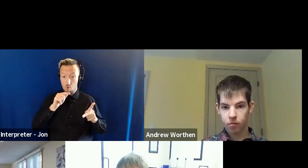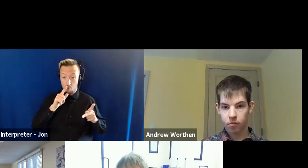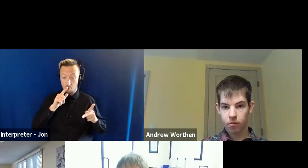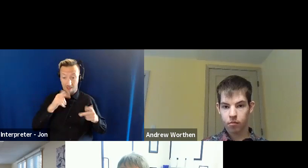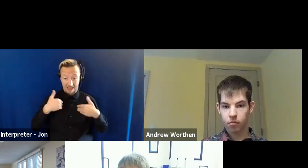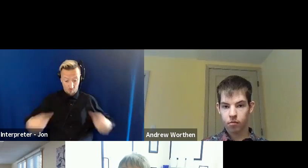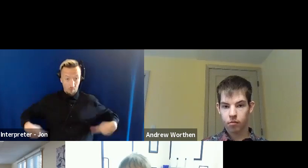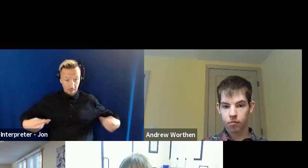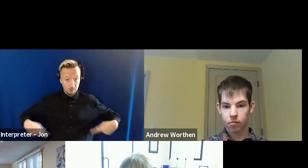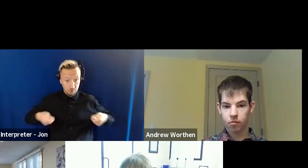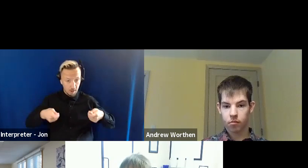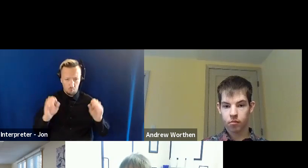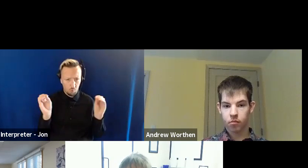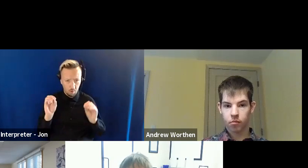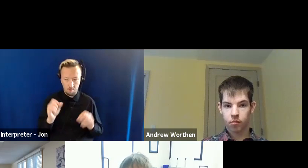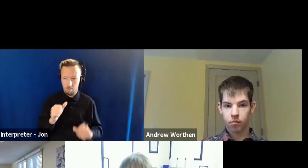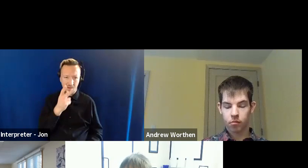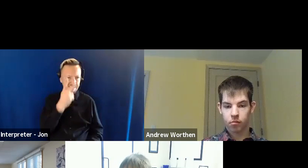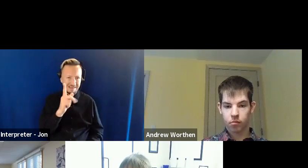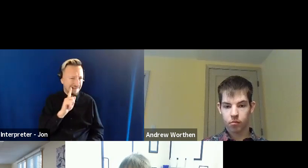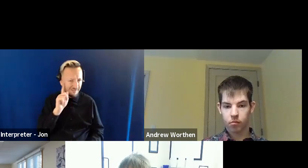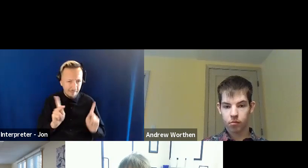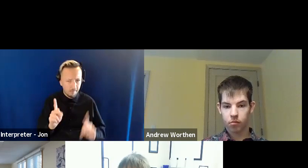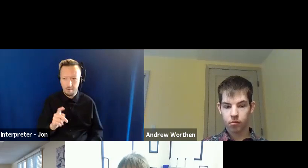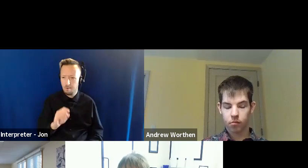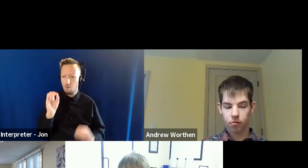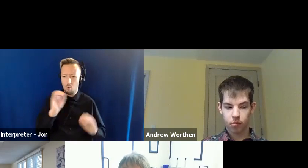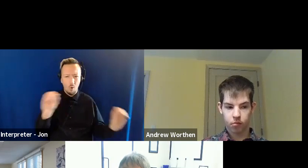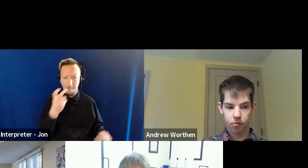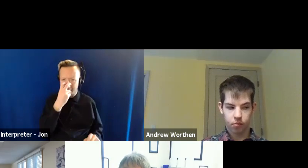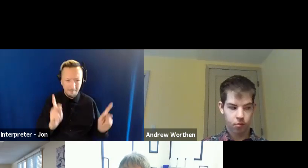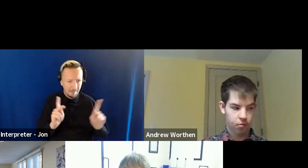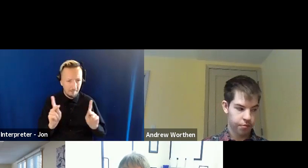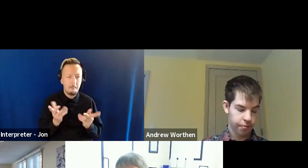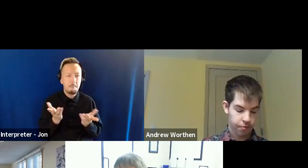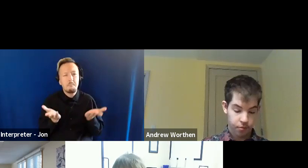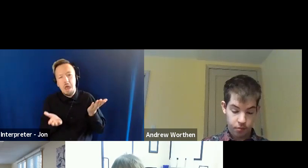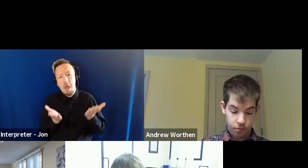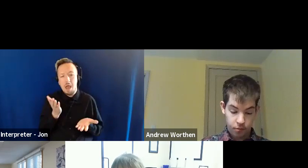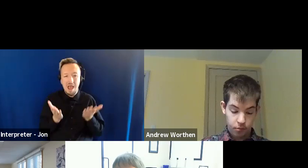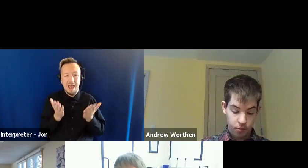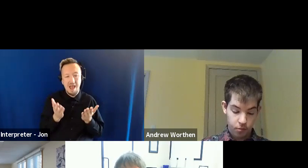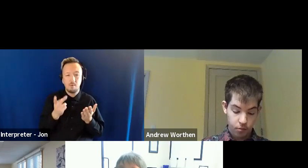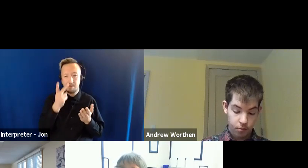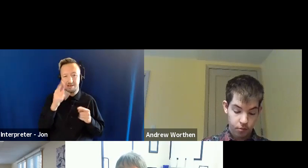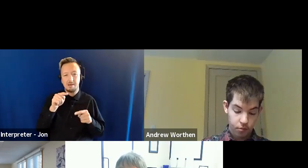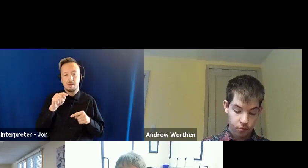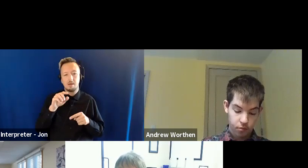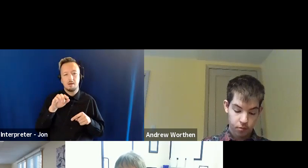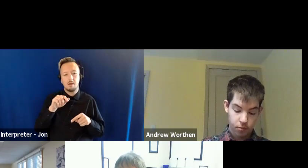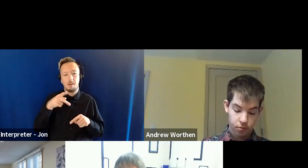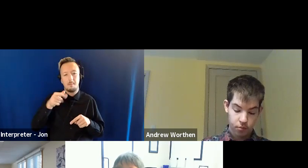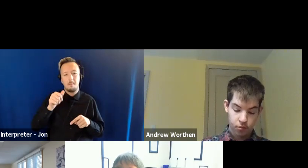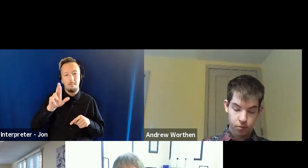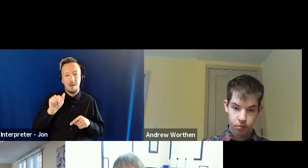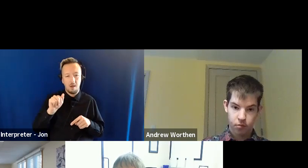community college. We didn't see deaf people. We didn't see blind people. We might see a paraplegic. We sure didn't see a